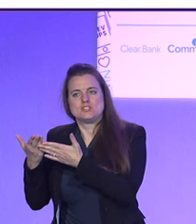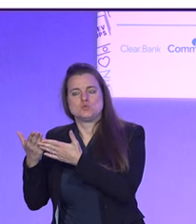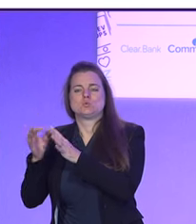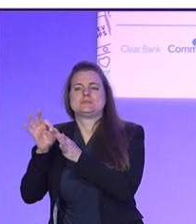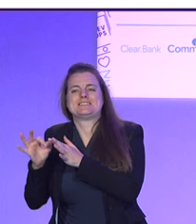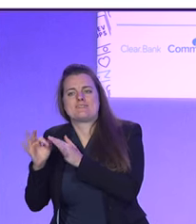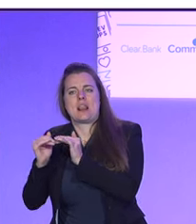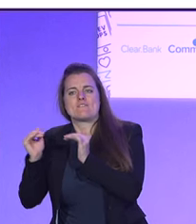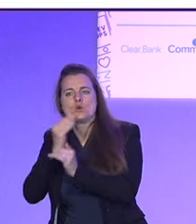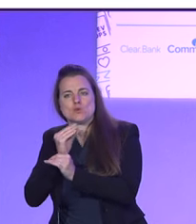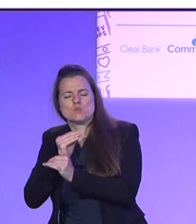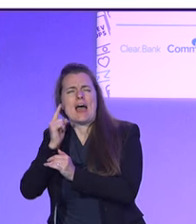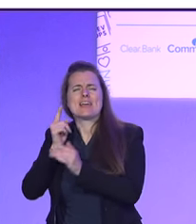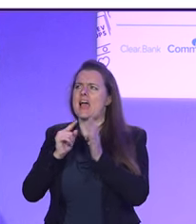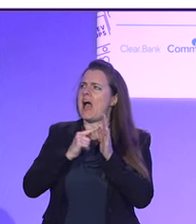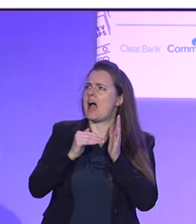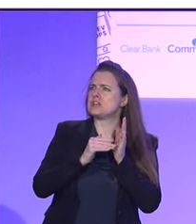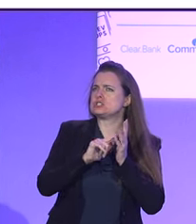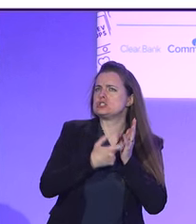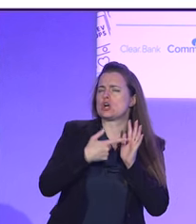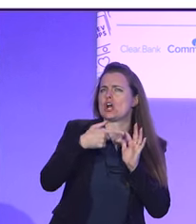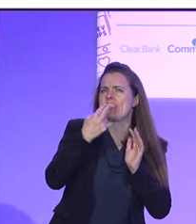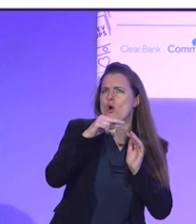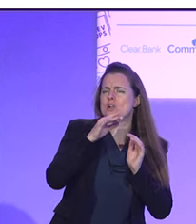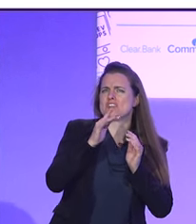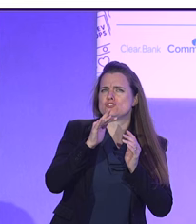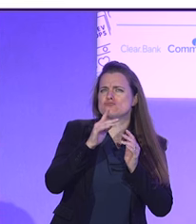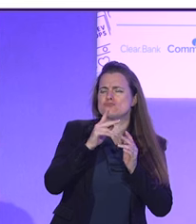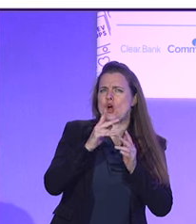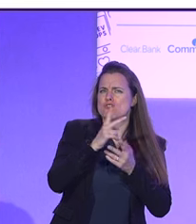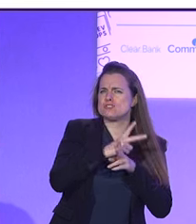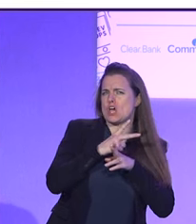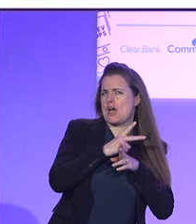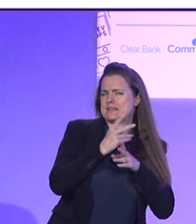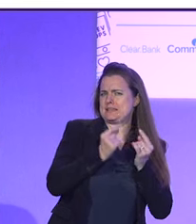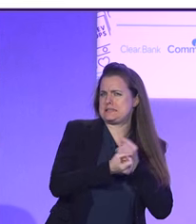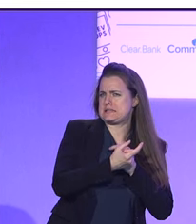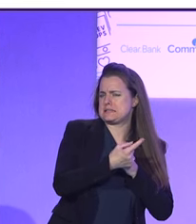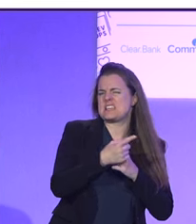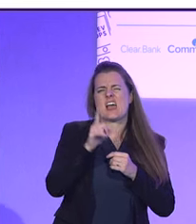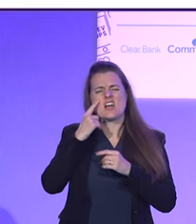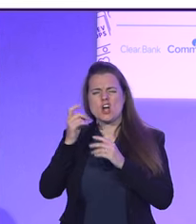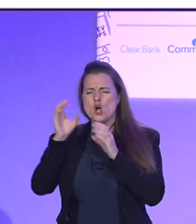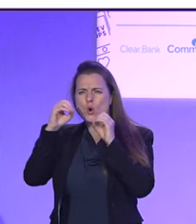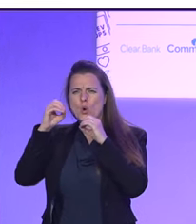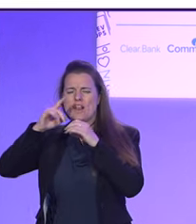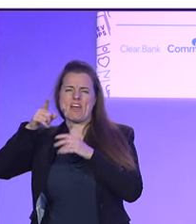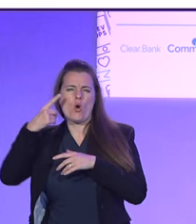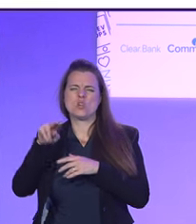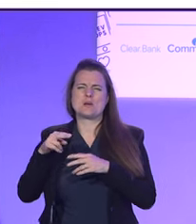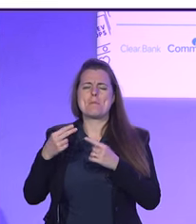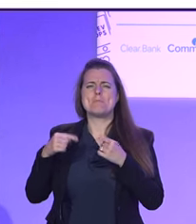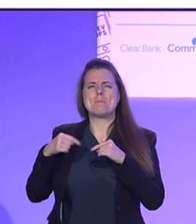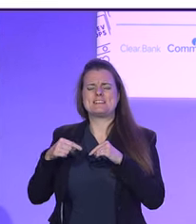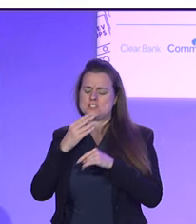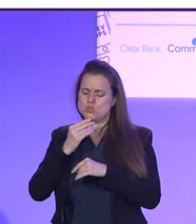I think in Azure they're also called reserved instances. In Google Cloud, I think it's called committed use, but it's a similar